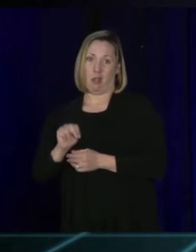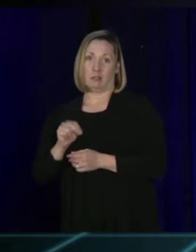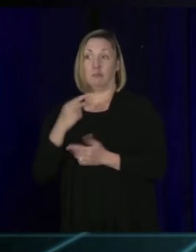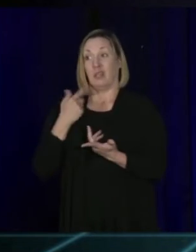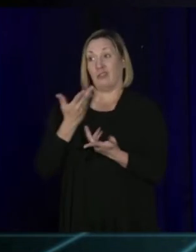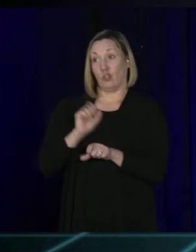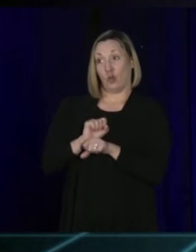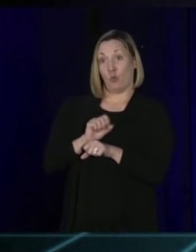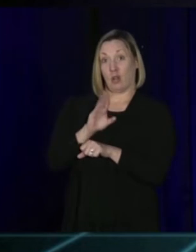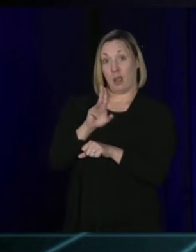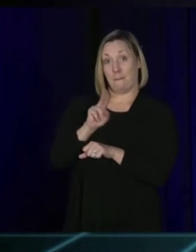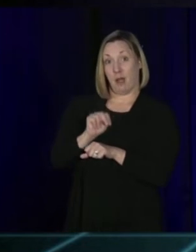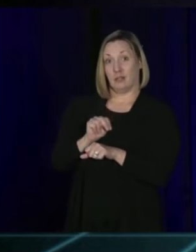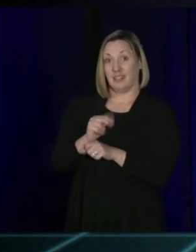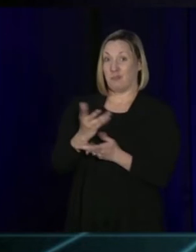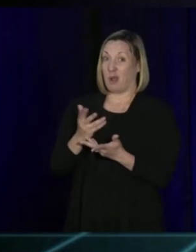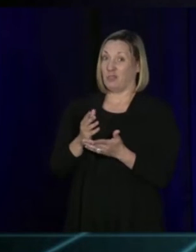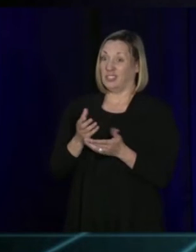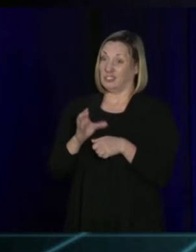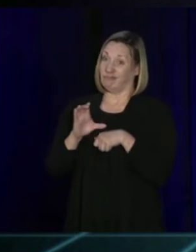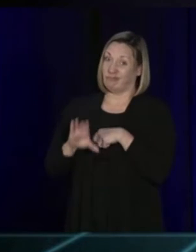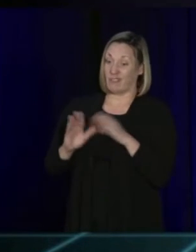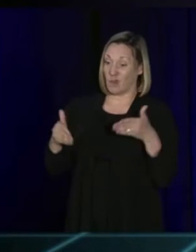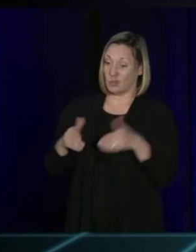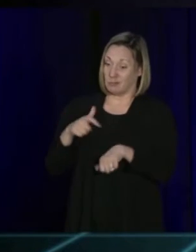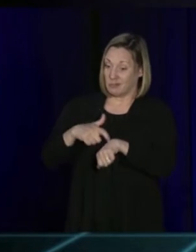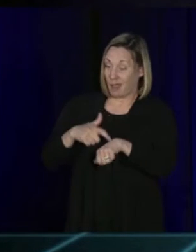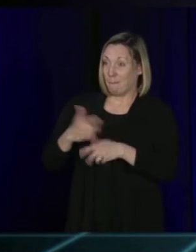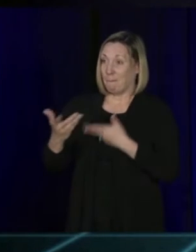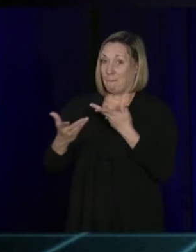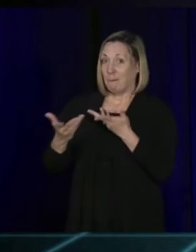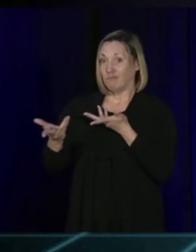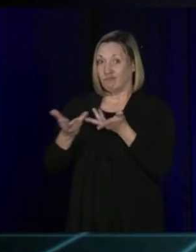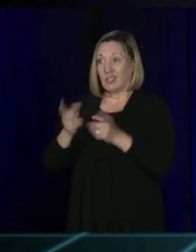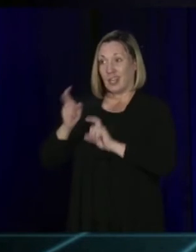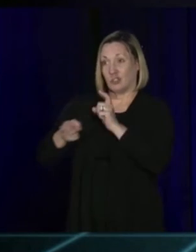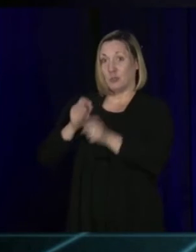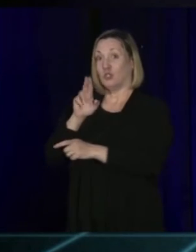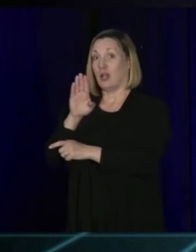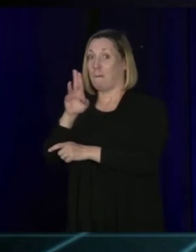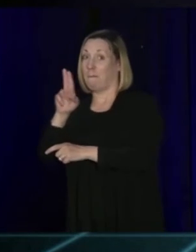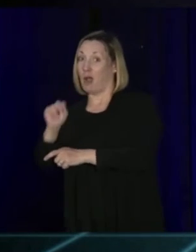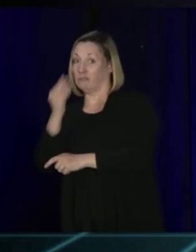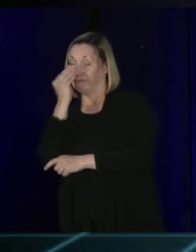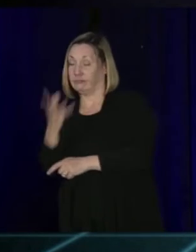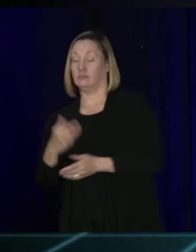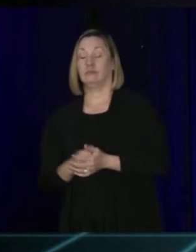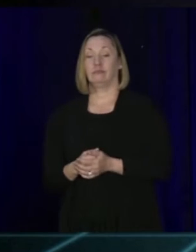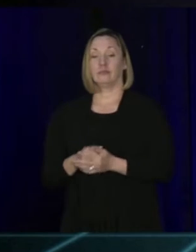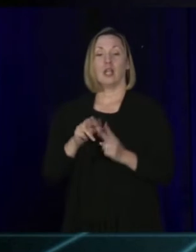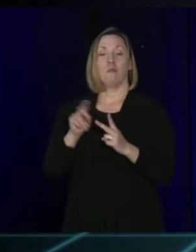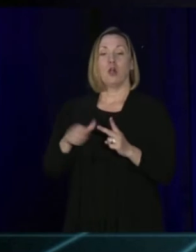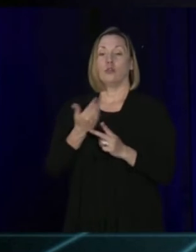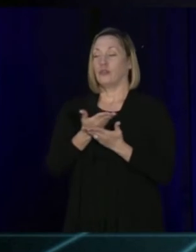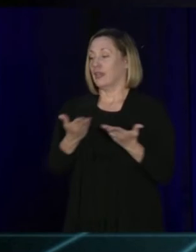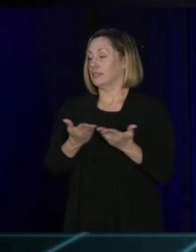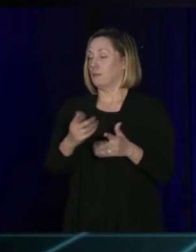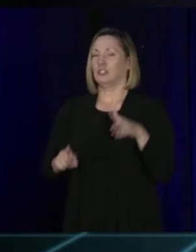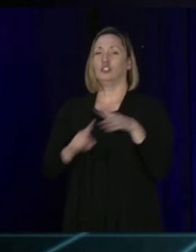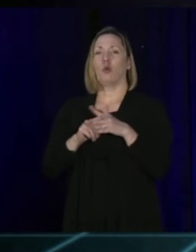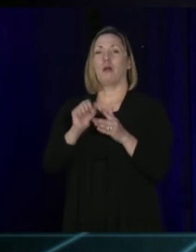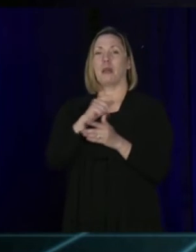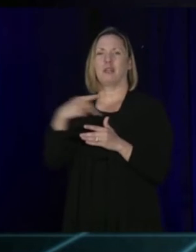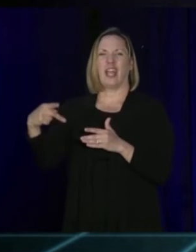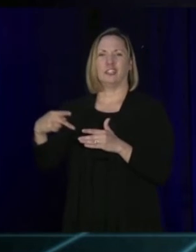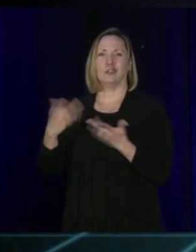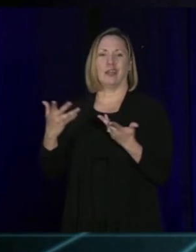go invest some time in conversation and contributions to Bun. So there's a couple other things that show up in our application, like engagement,